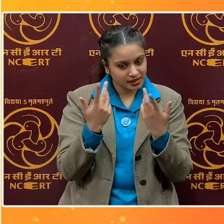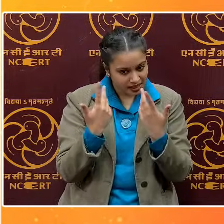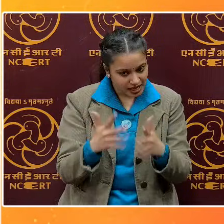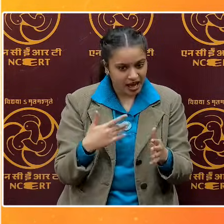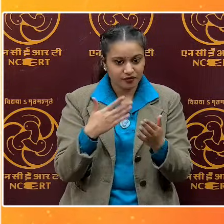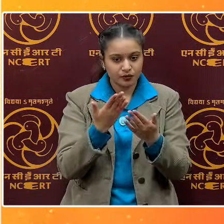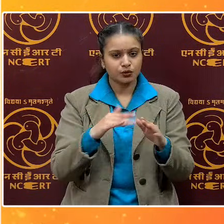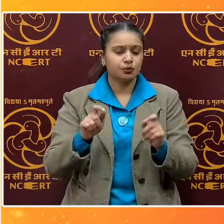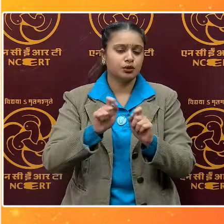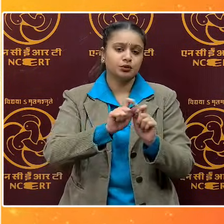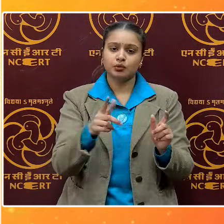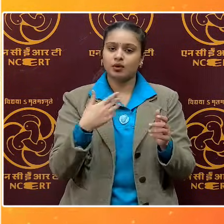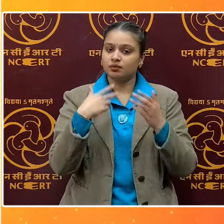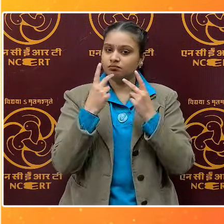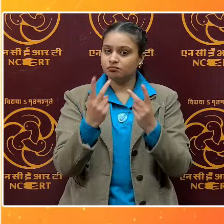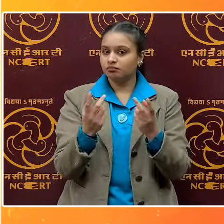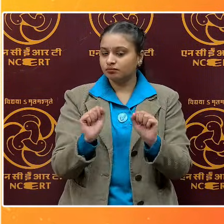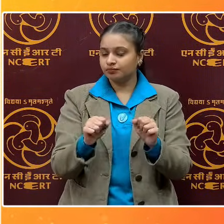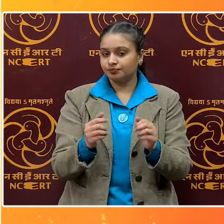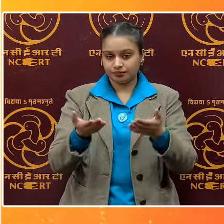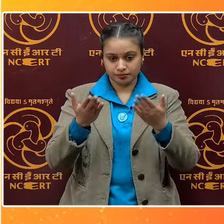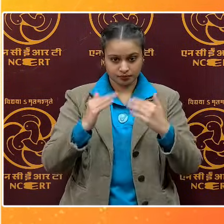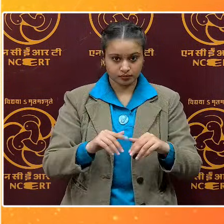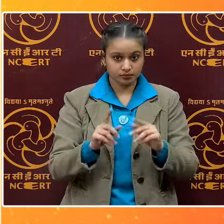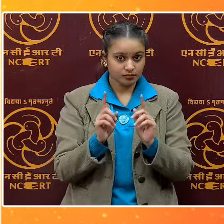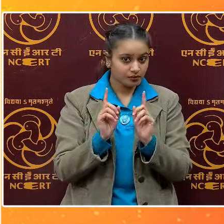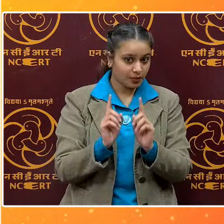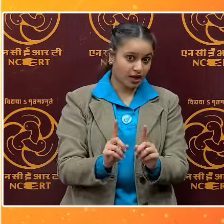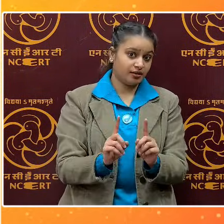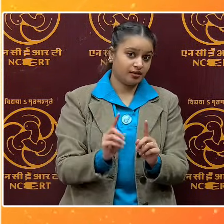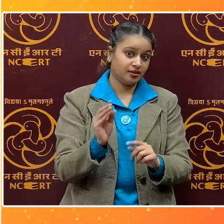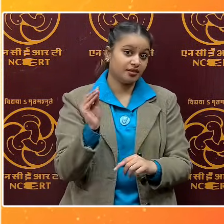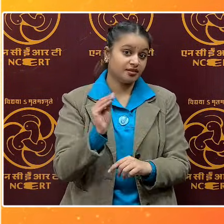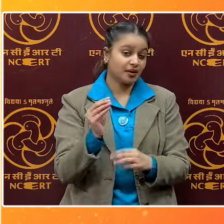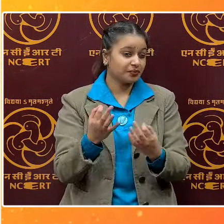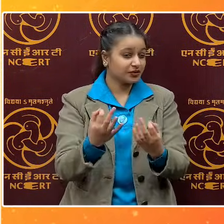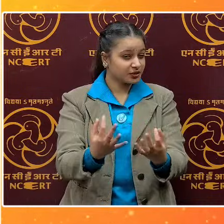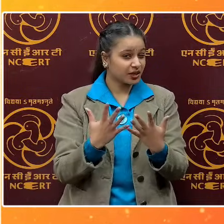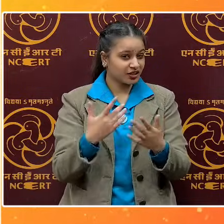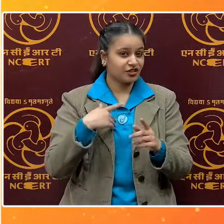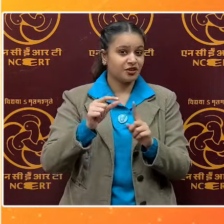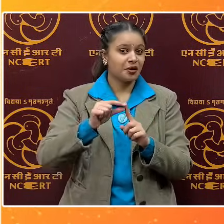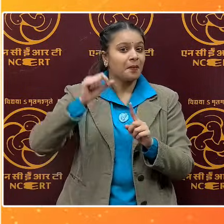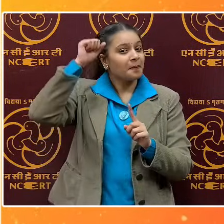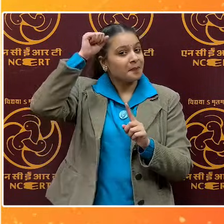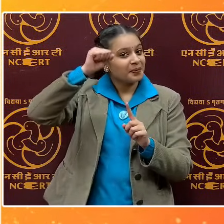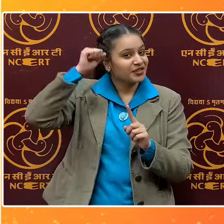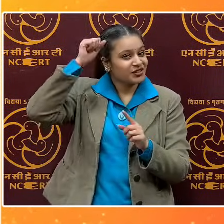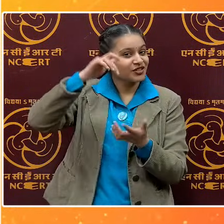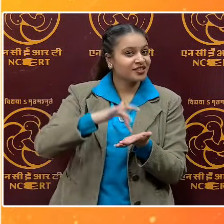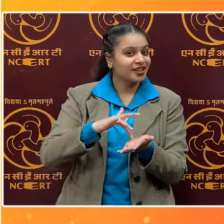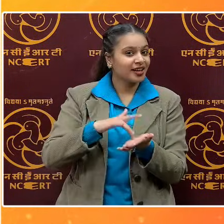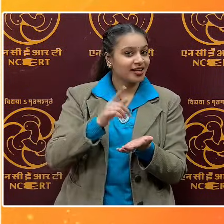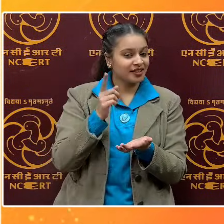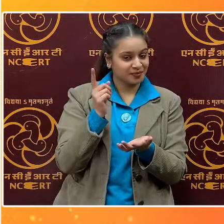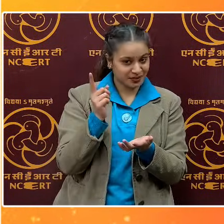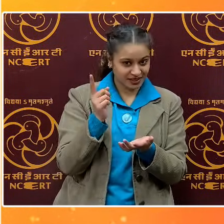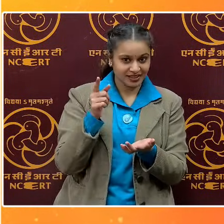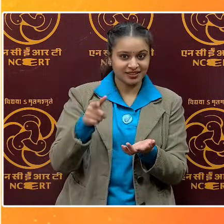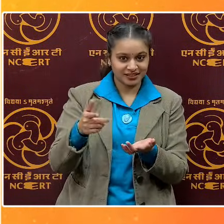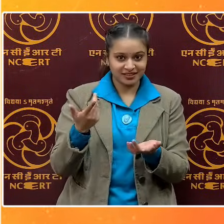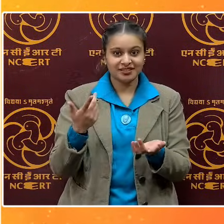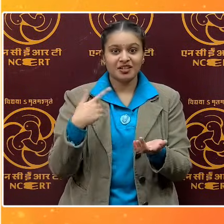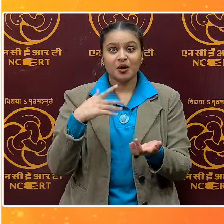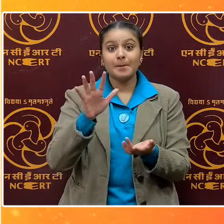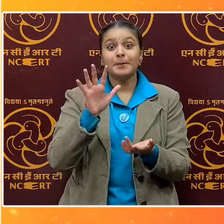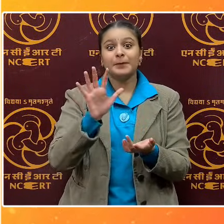have seen Yeah. this. Yes. But there's something special about Punjab. Punjab, of course, it's a land of 5